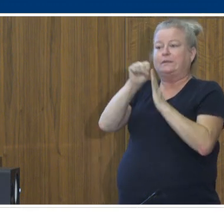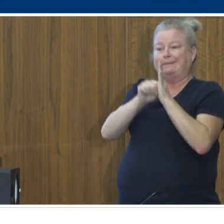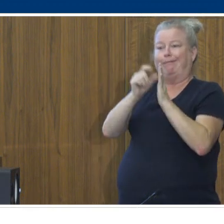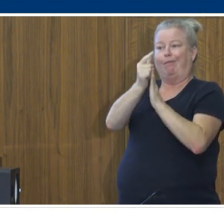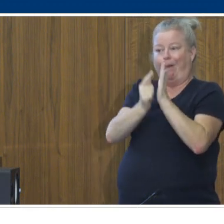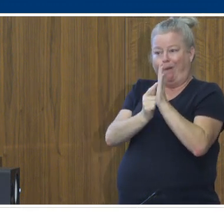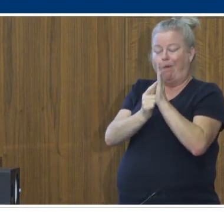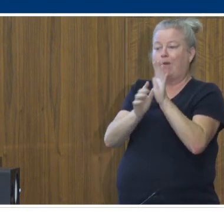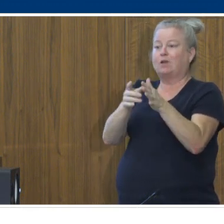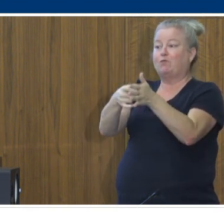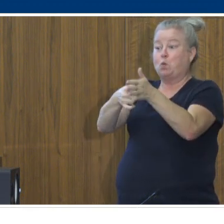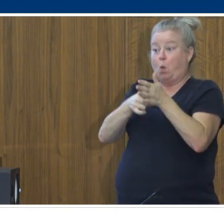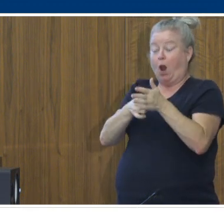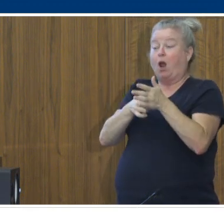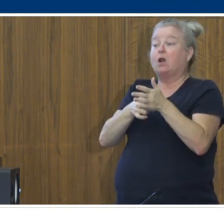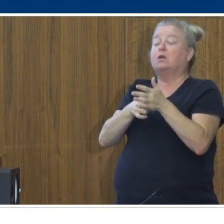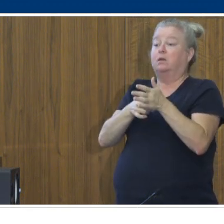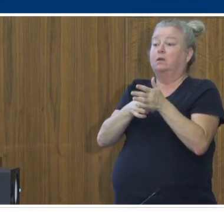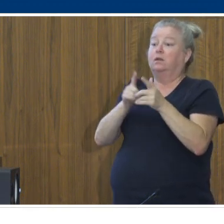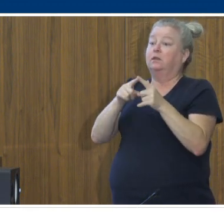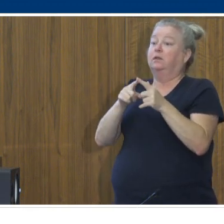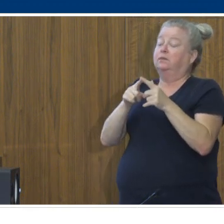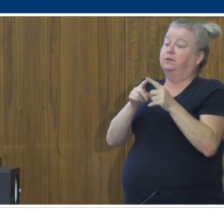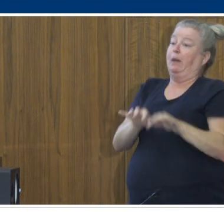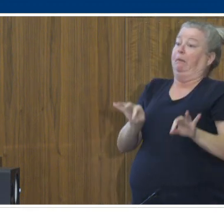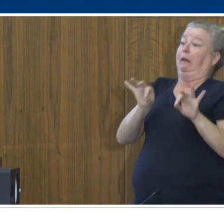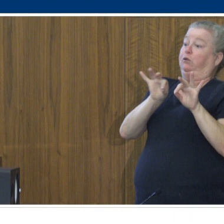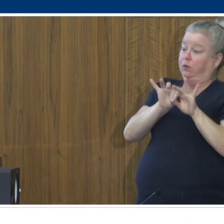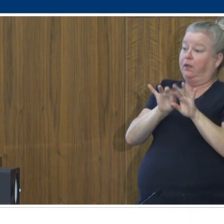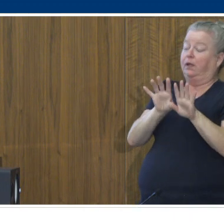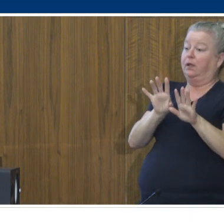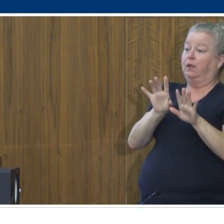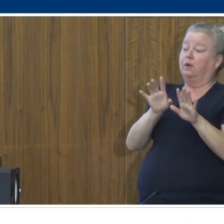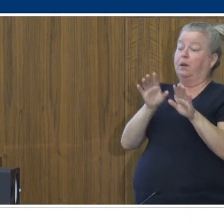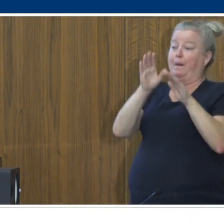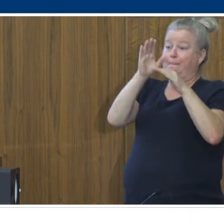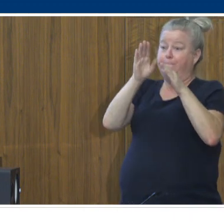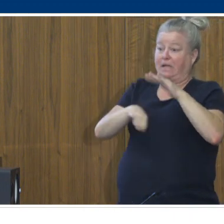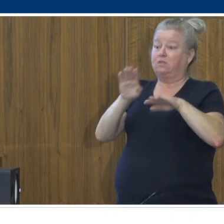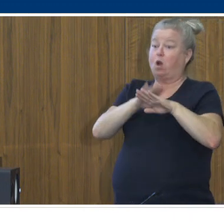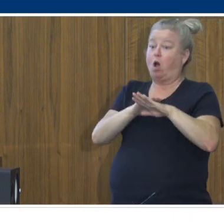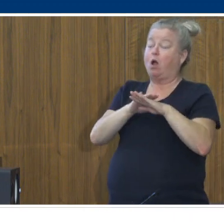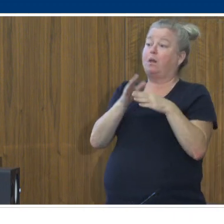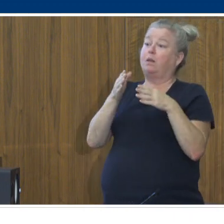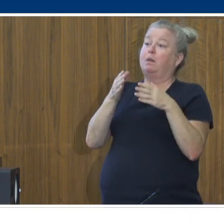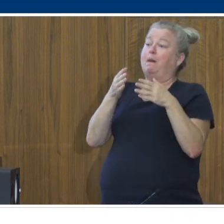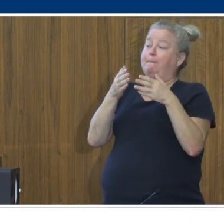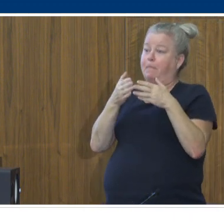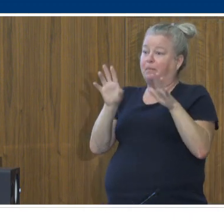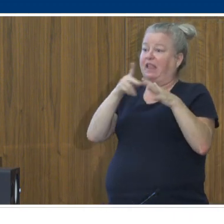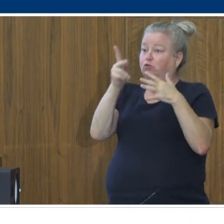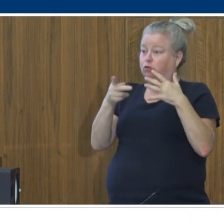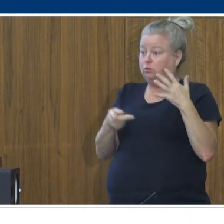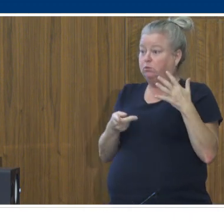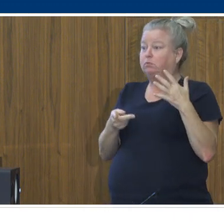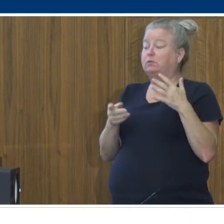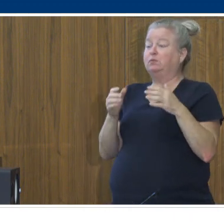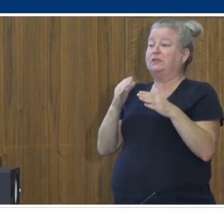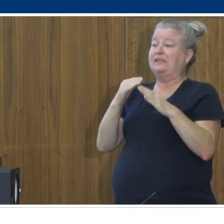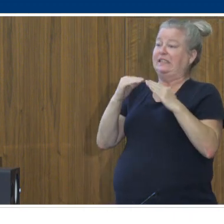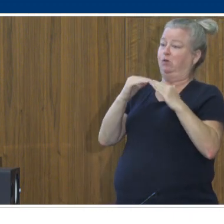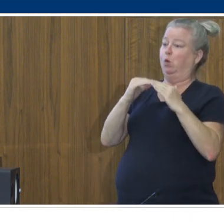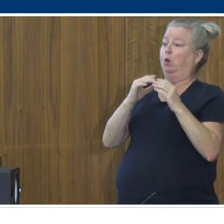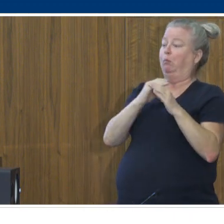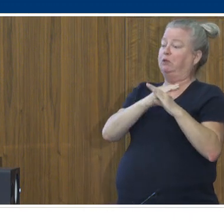of that it has to be substantially equal in population, which is based on the constitutional requirement of equal protection. And of course, you have the